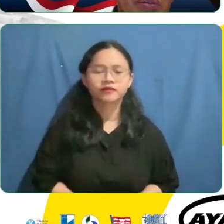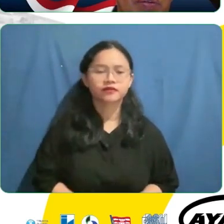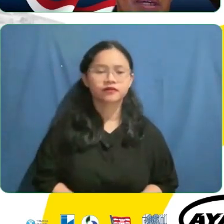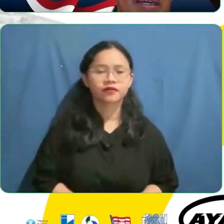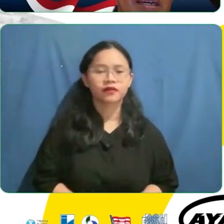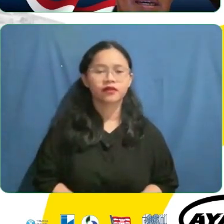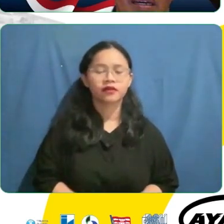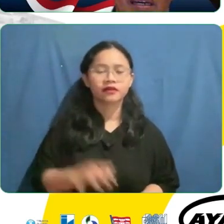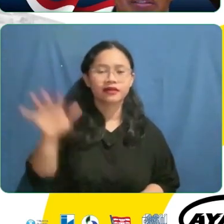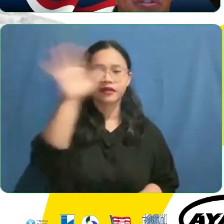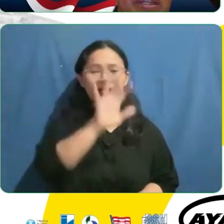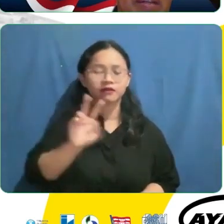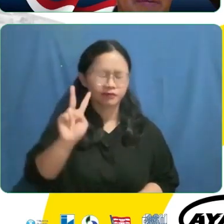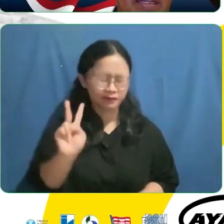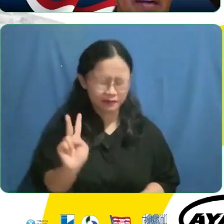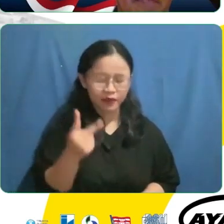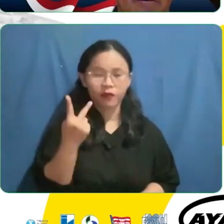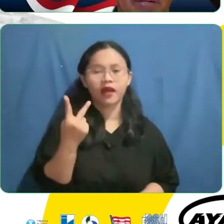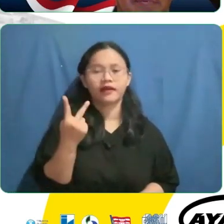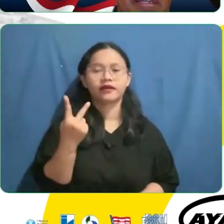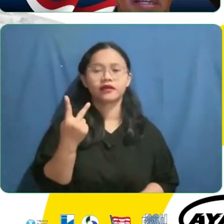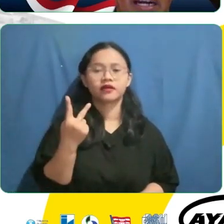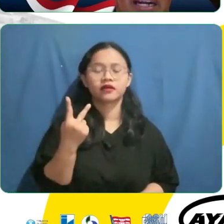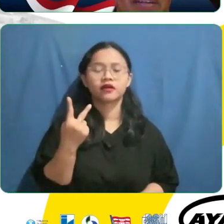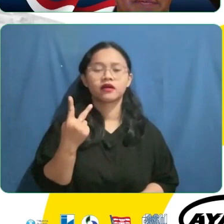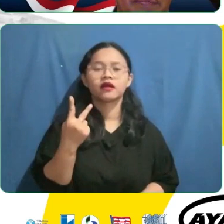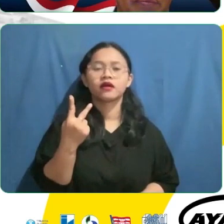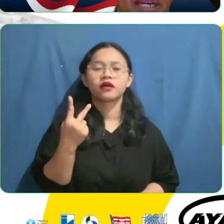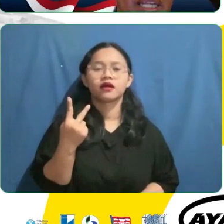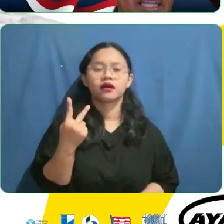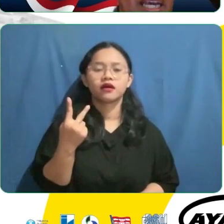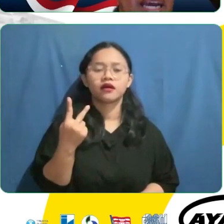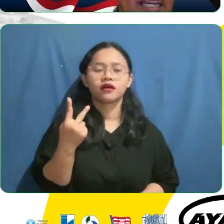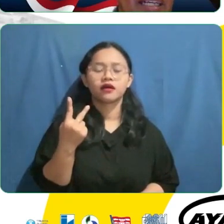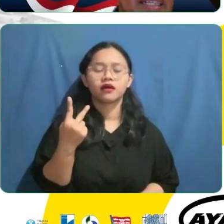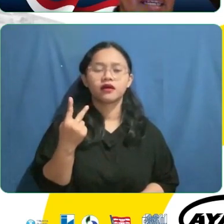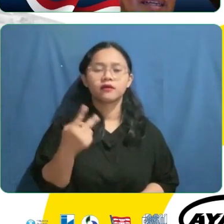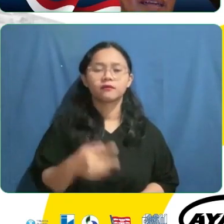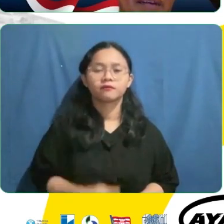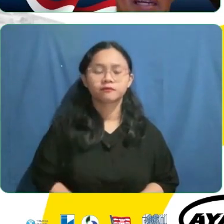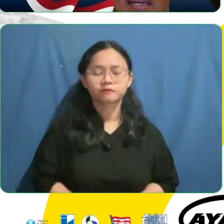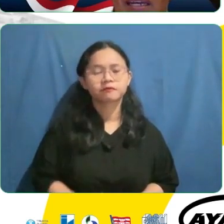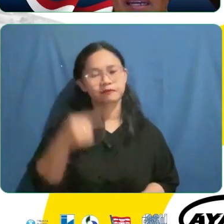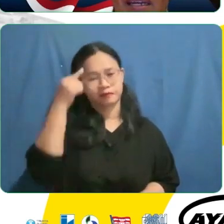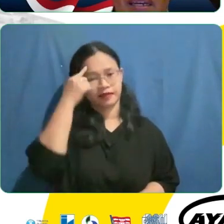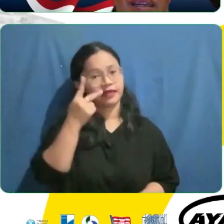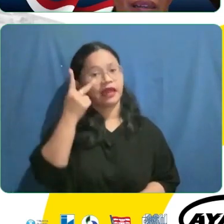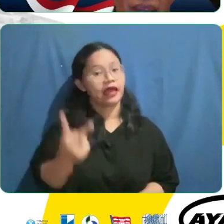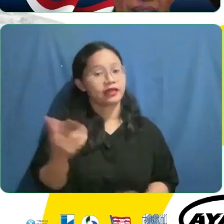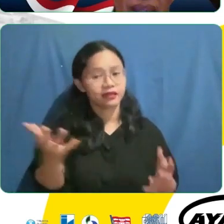also associated with rainfall, temperature, and relative humidity, and this will